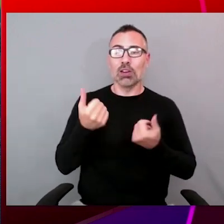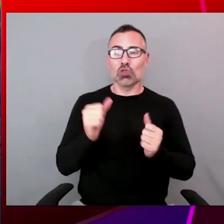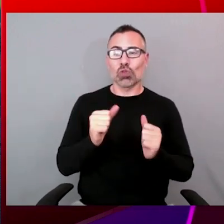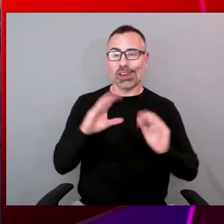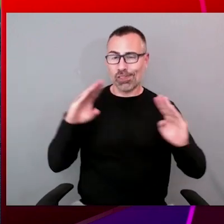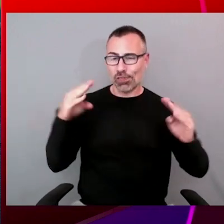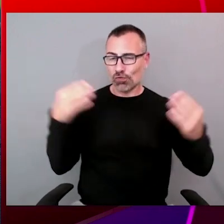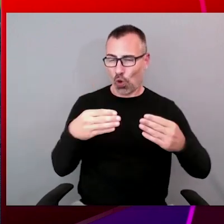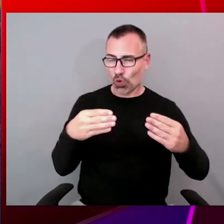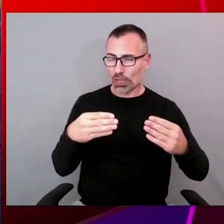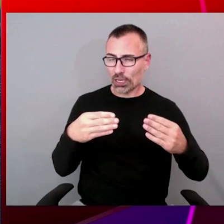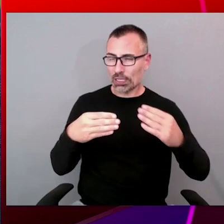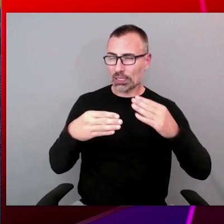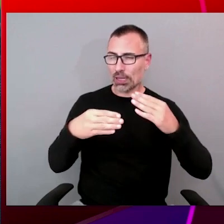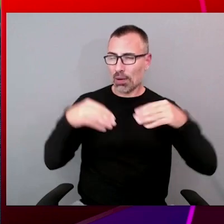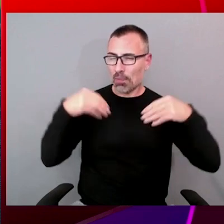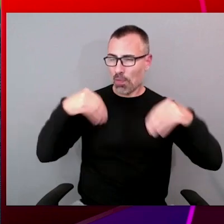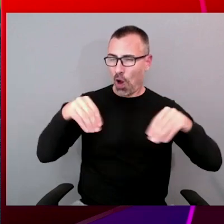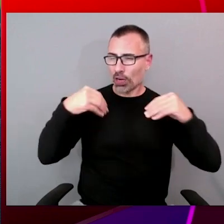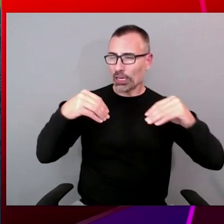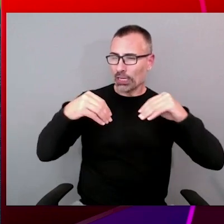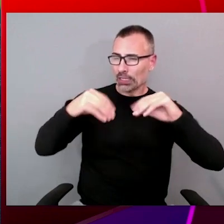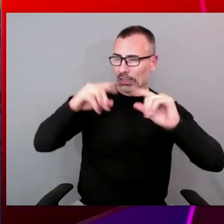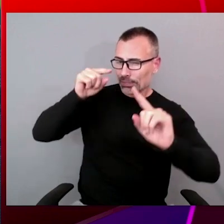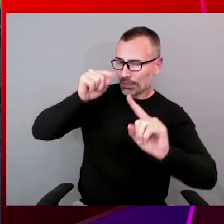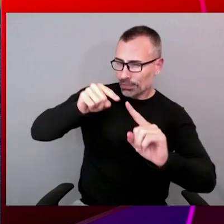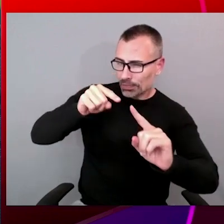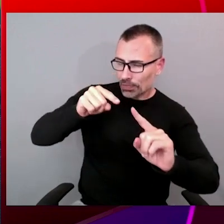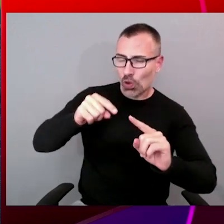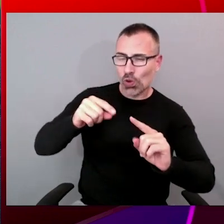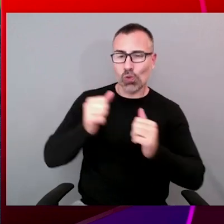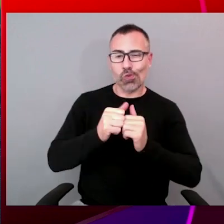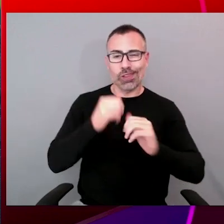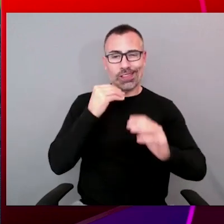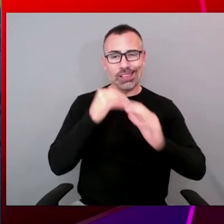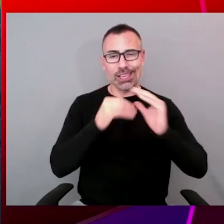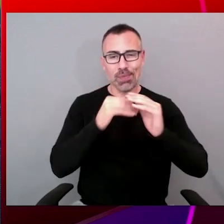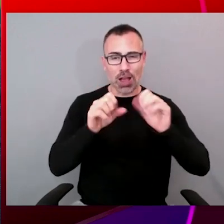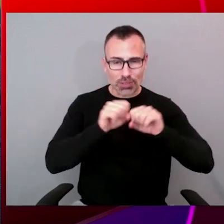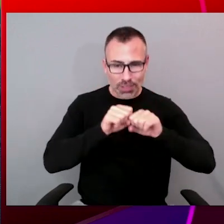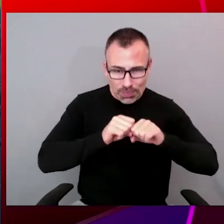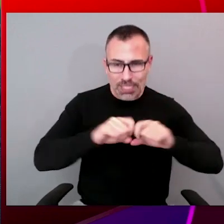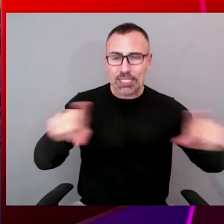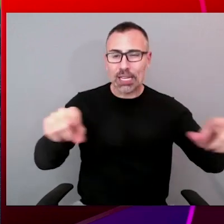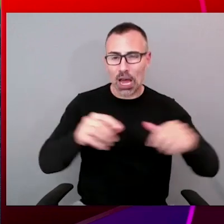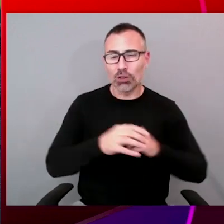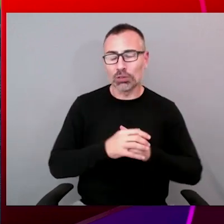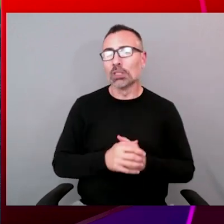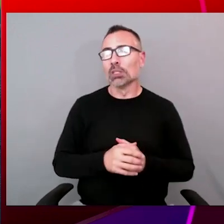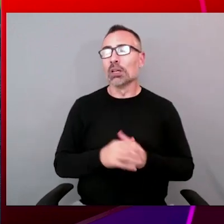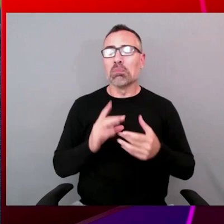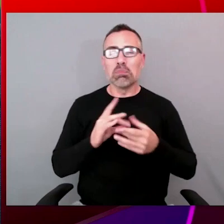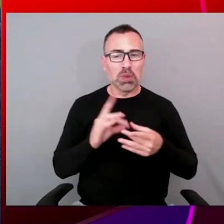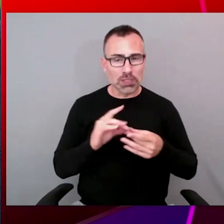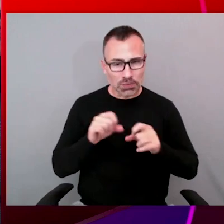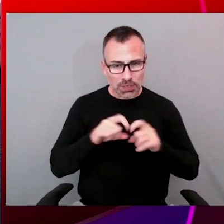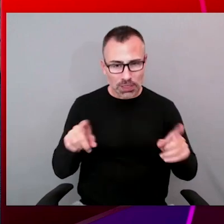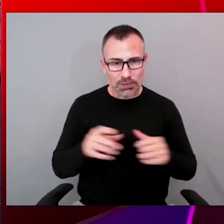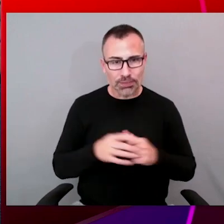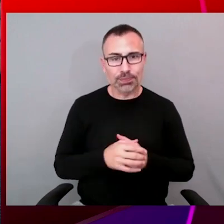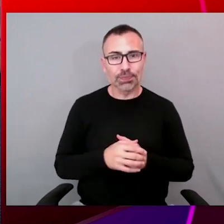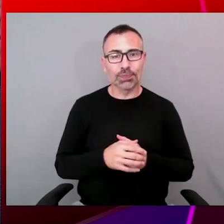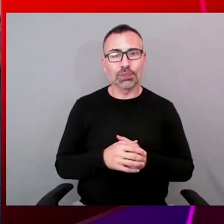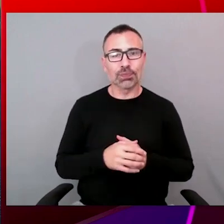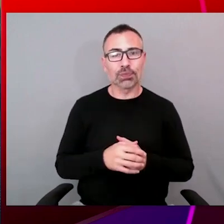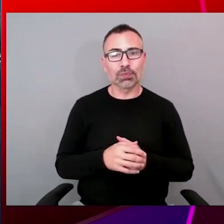marketing collateral and emails and messages and things like that. Yeah, so. Actually, Kamen, you've got